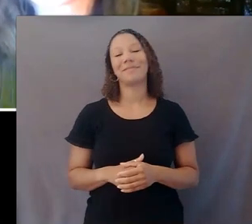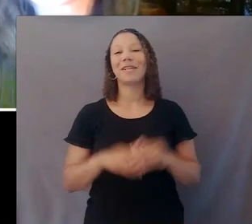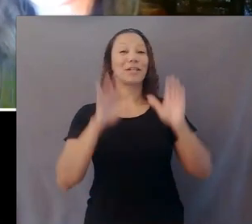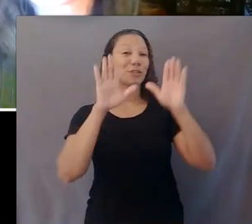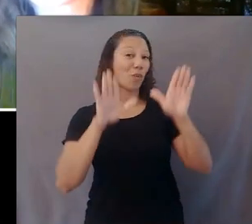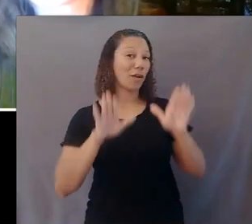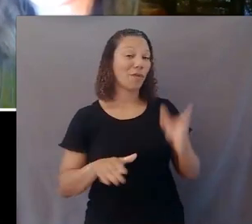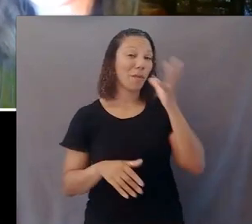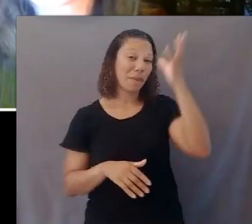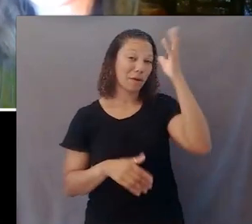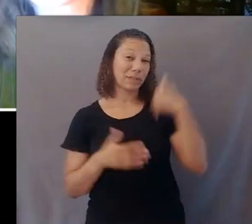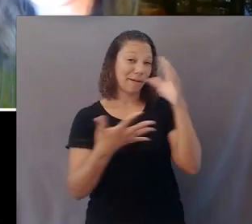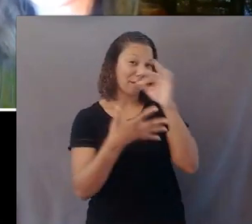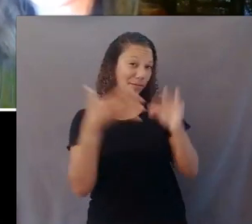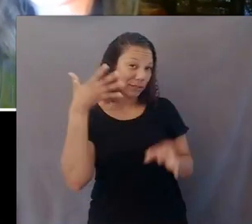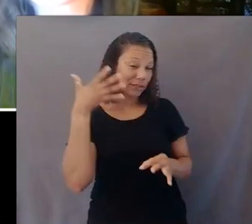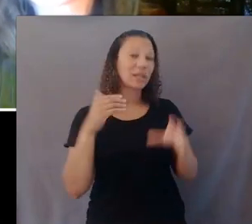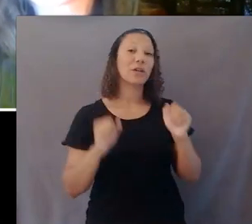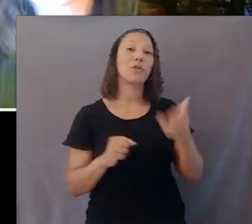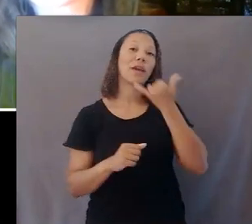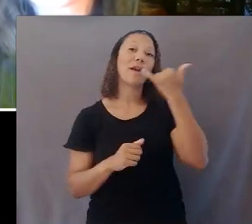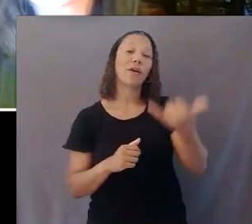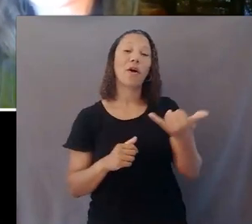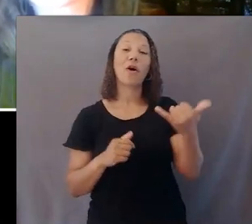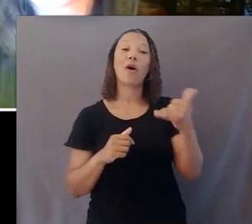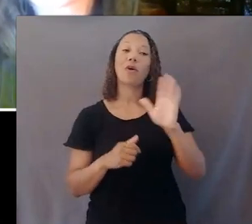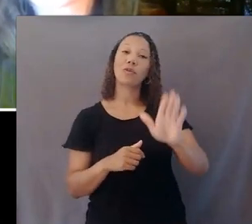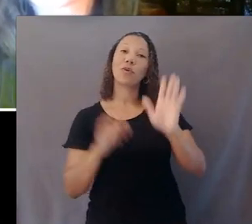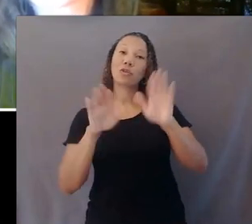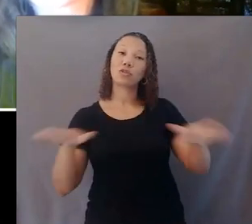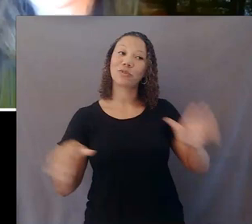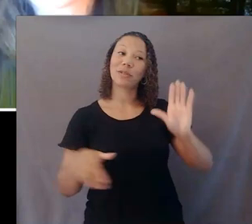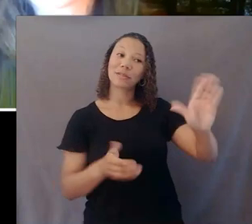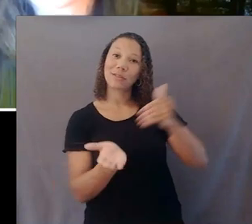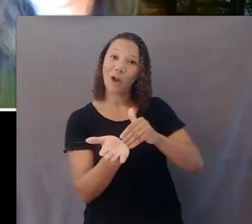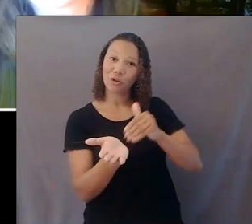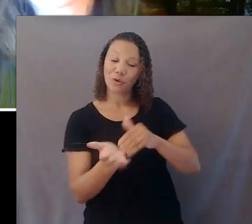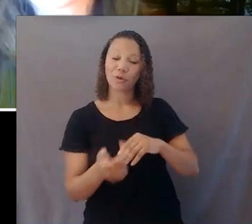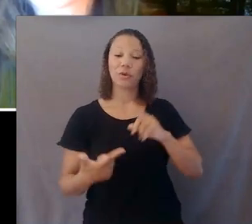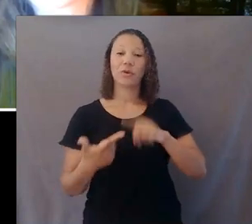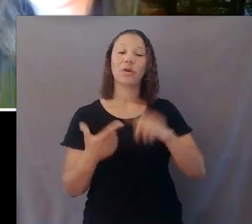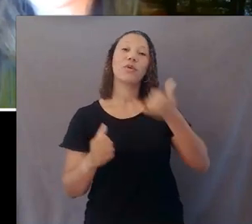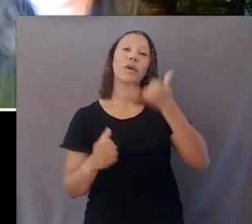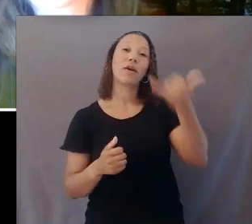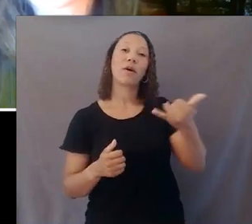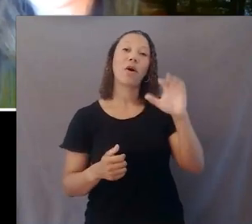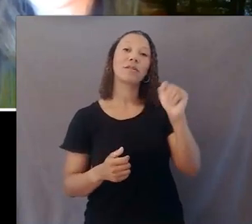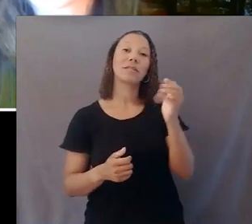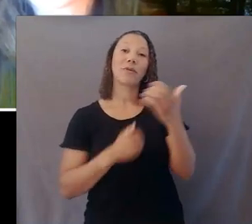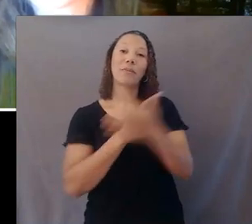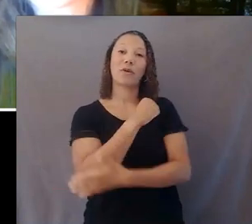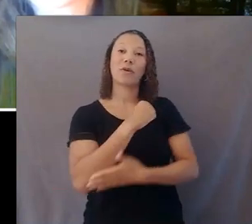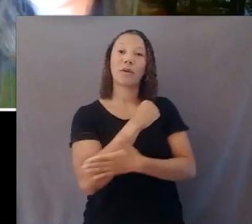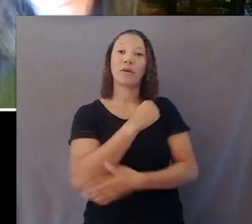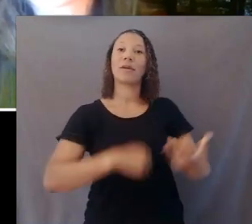Families can contact their child's pediatrician to set up an appointment. You can also call Sacramento County's